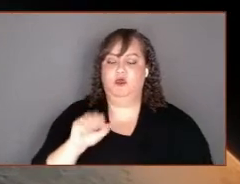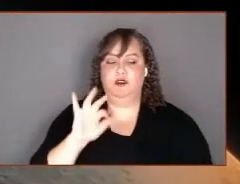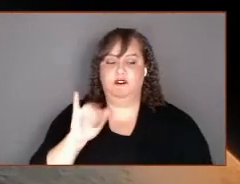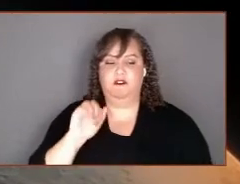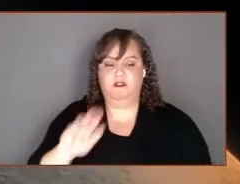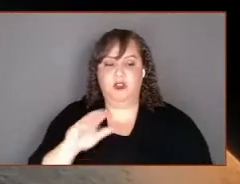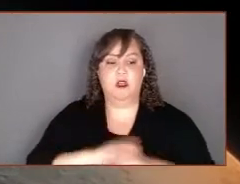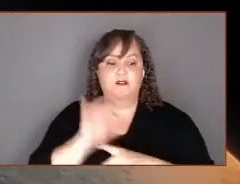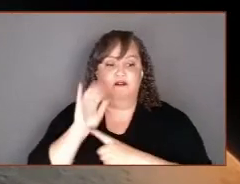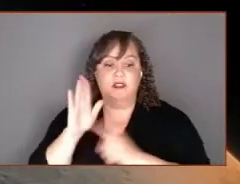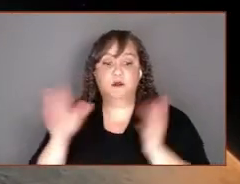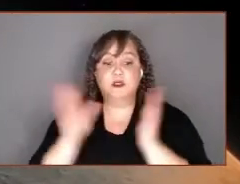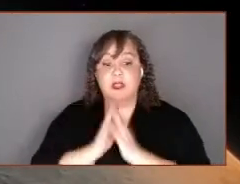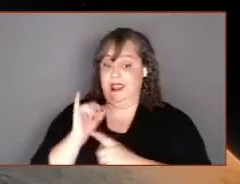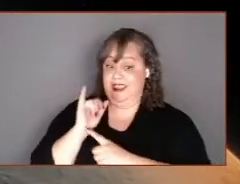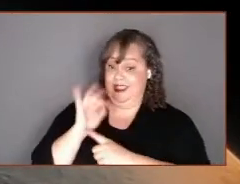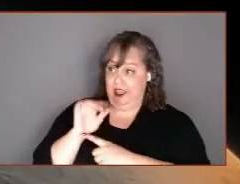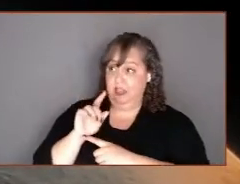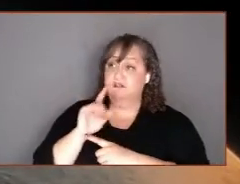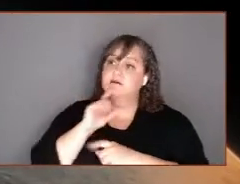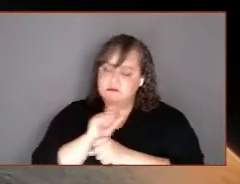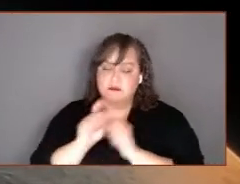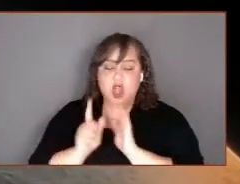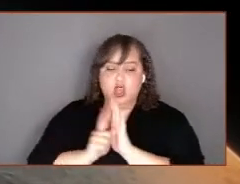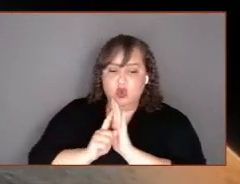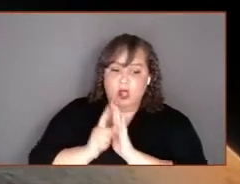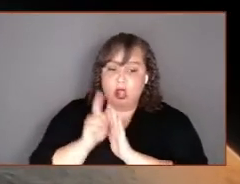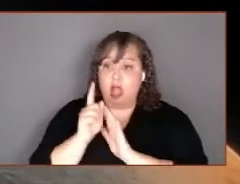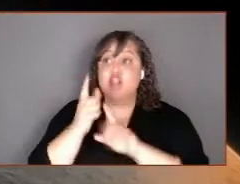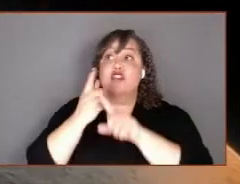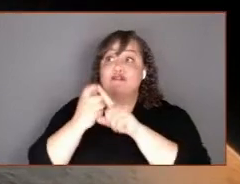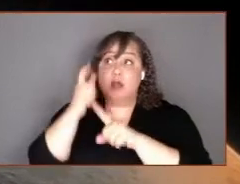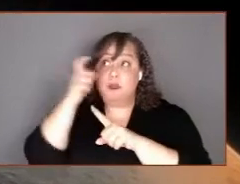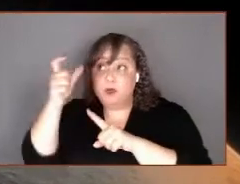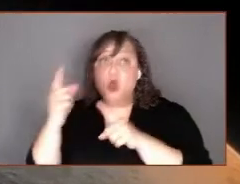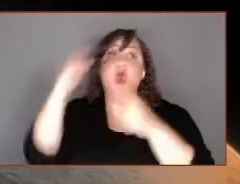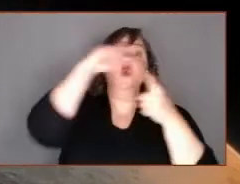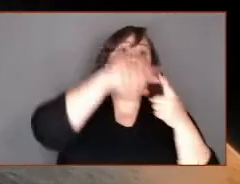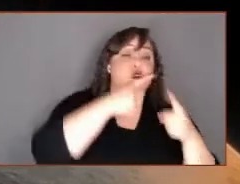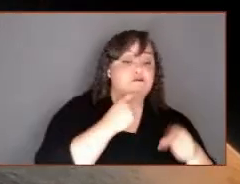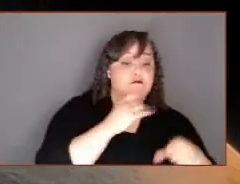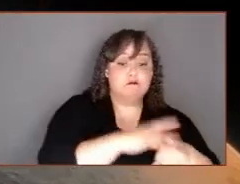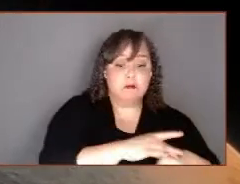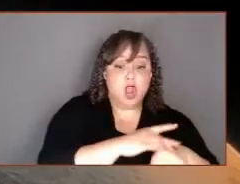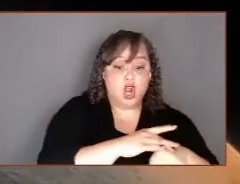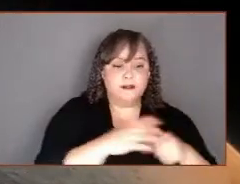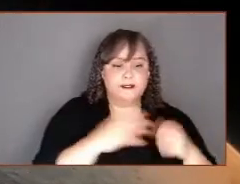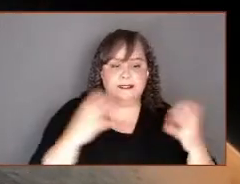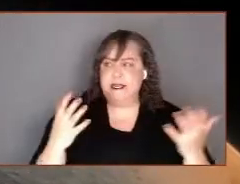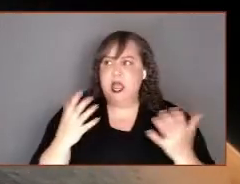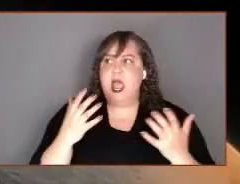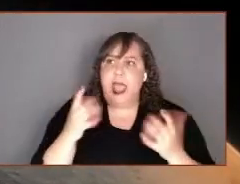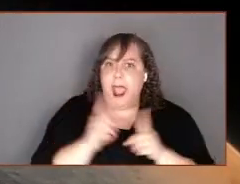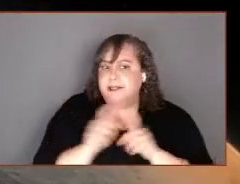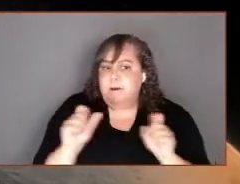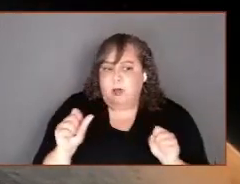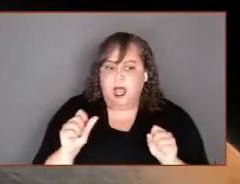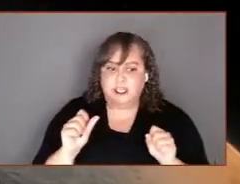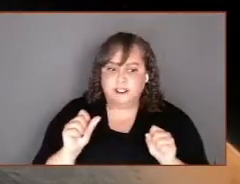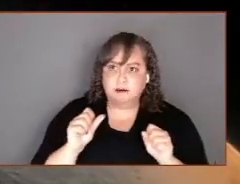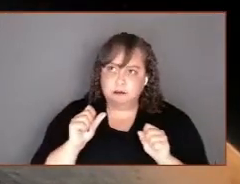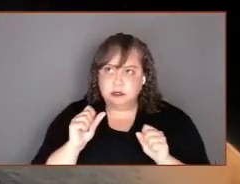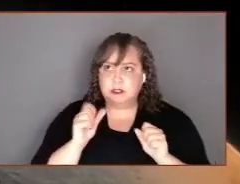as a viable option, what would you first have to transport to the moon to ready a launch? Okay, so in order to take advantage of this, we're going to